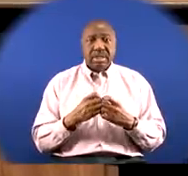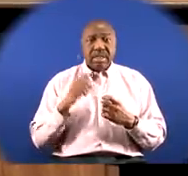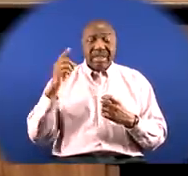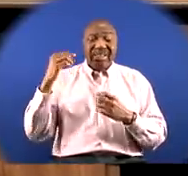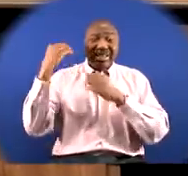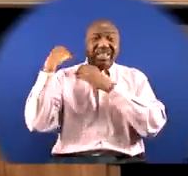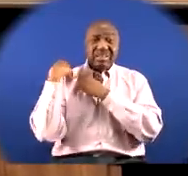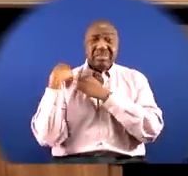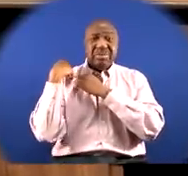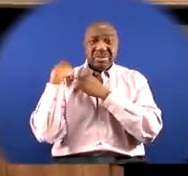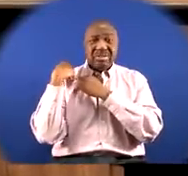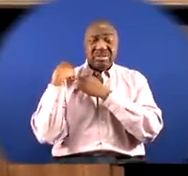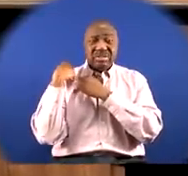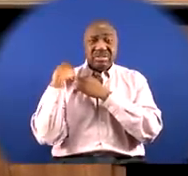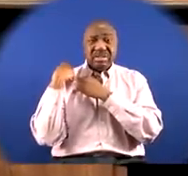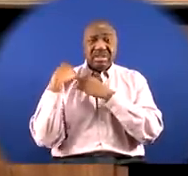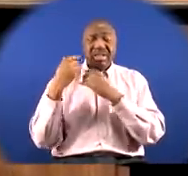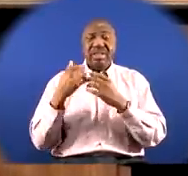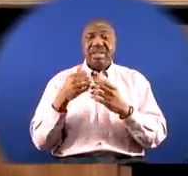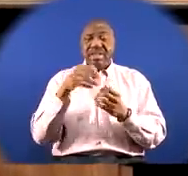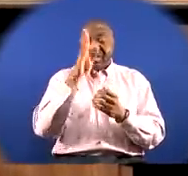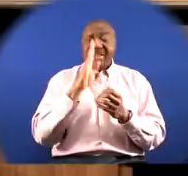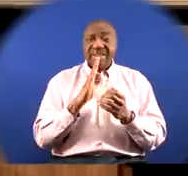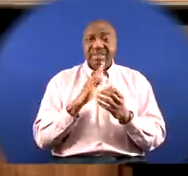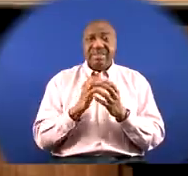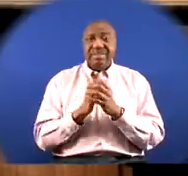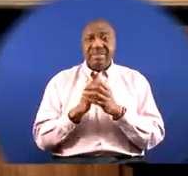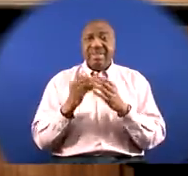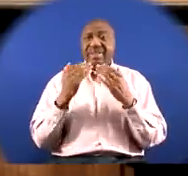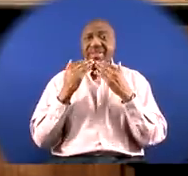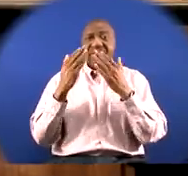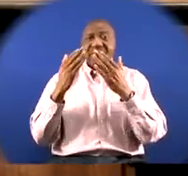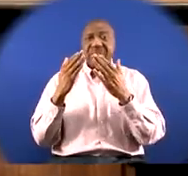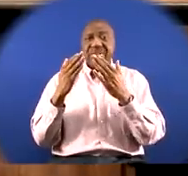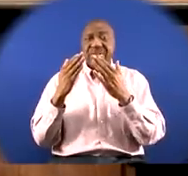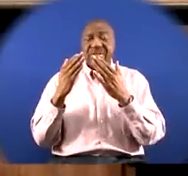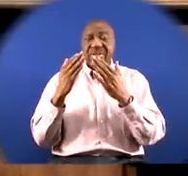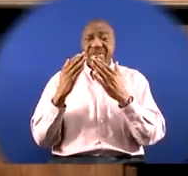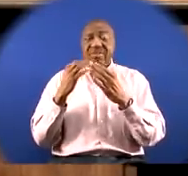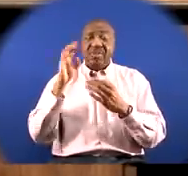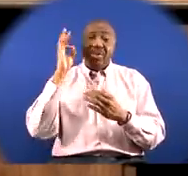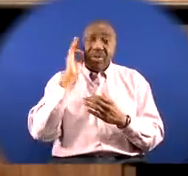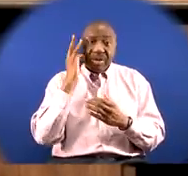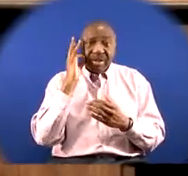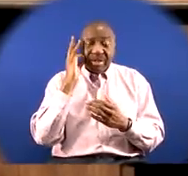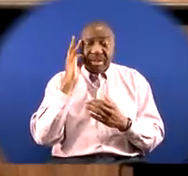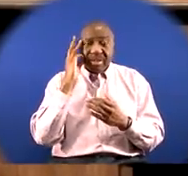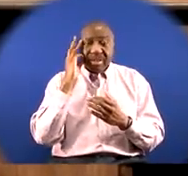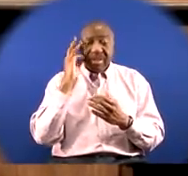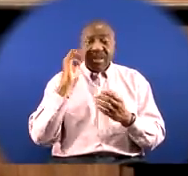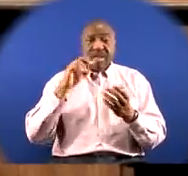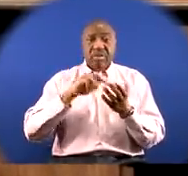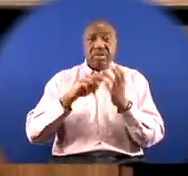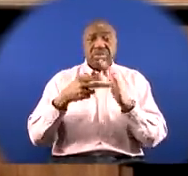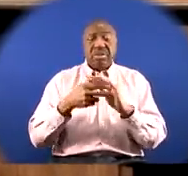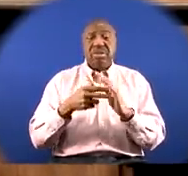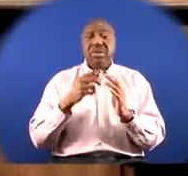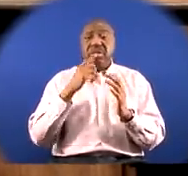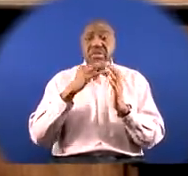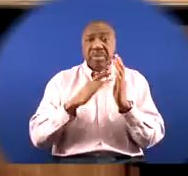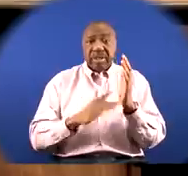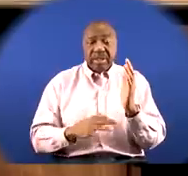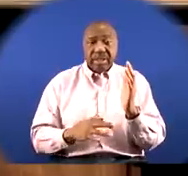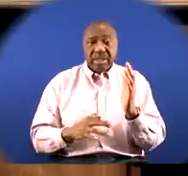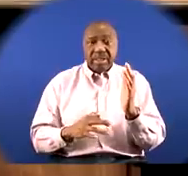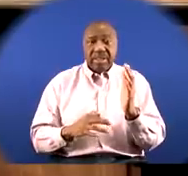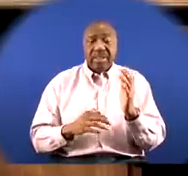him. So God, we thank you also for this wine that represents the shed blood. For without